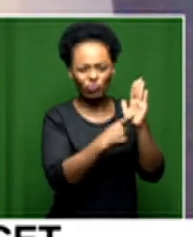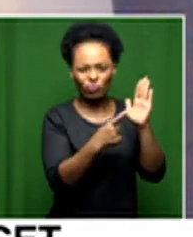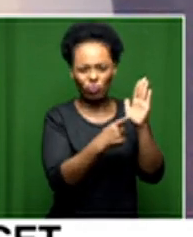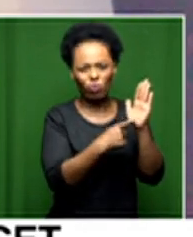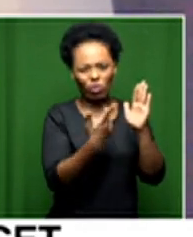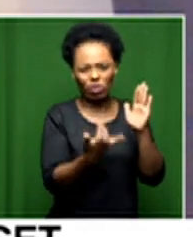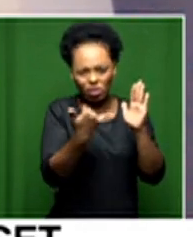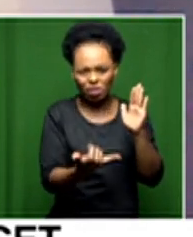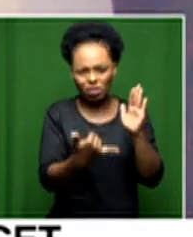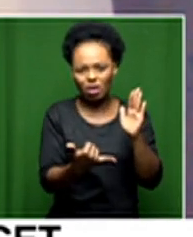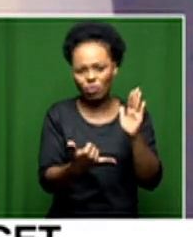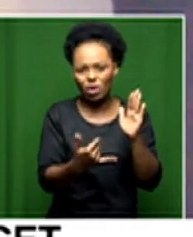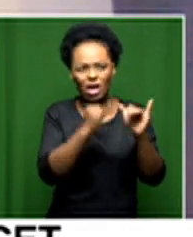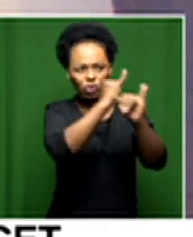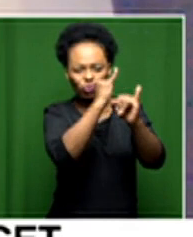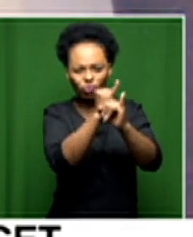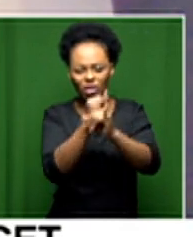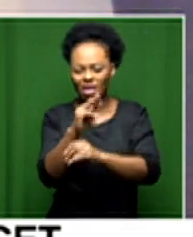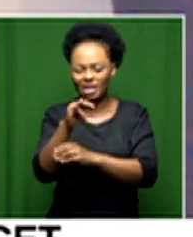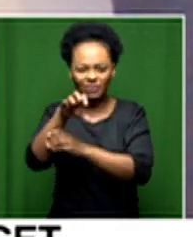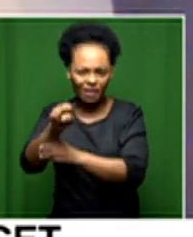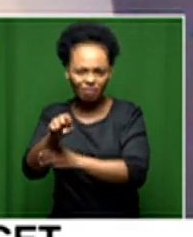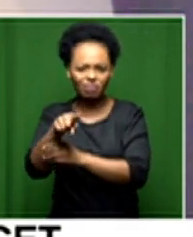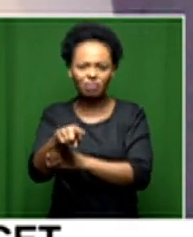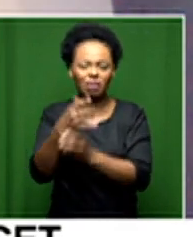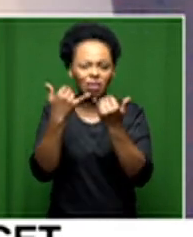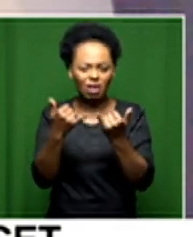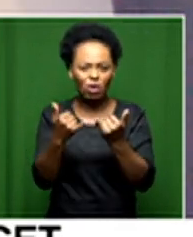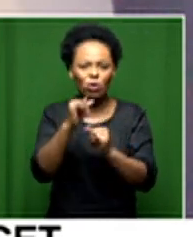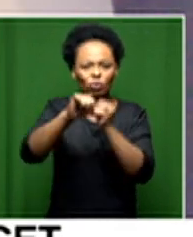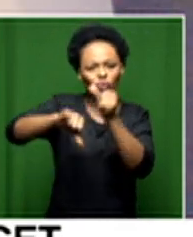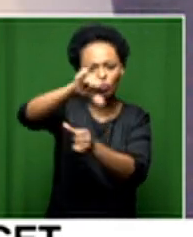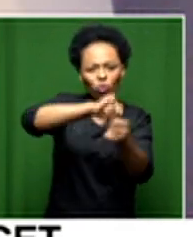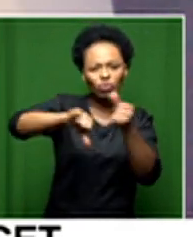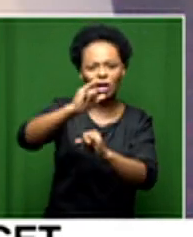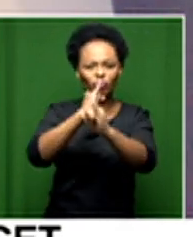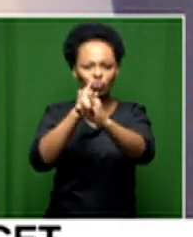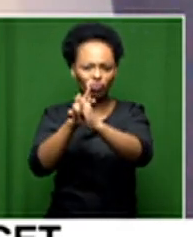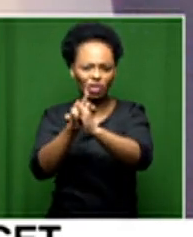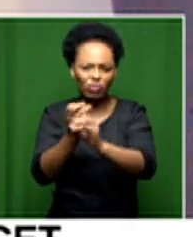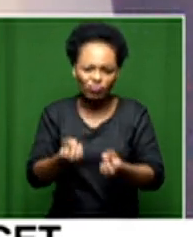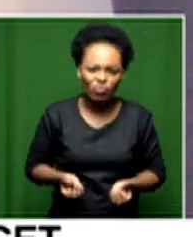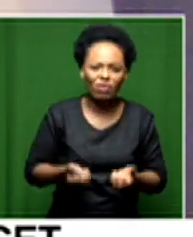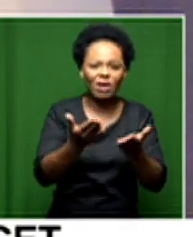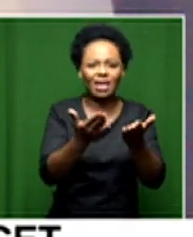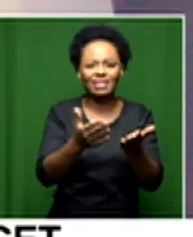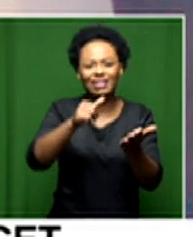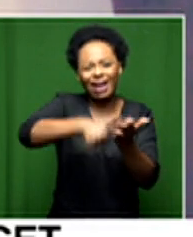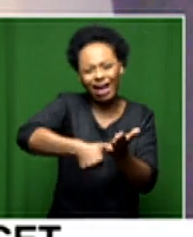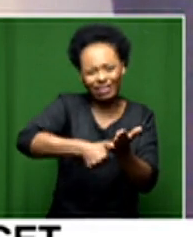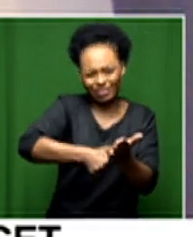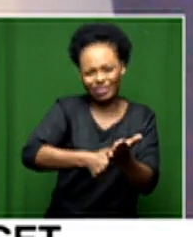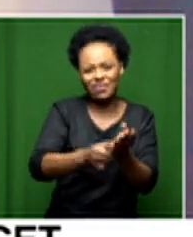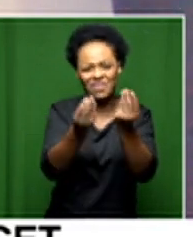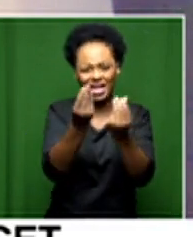into account the institutions like ours that are social institutions that provide, if I can say, maybe grant funding.